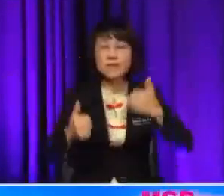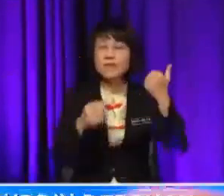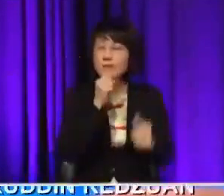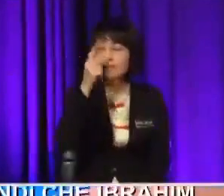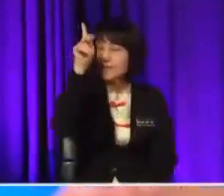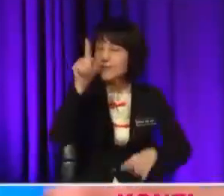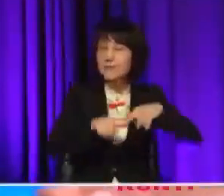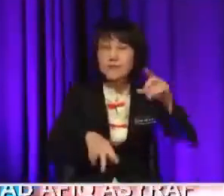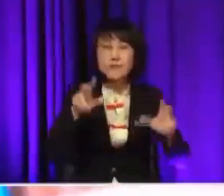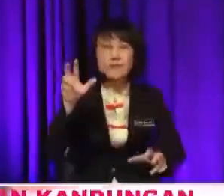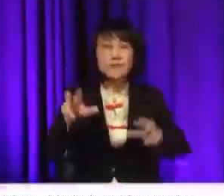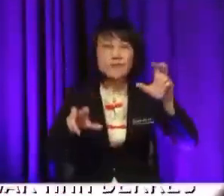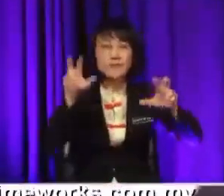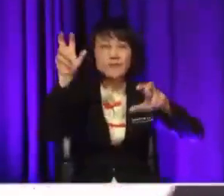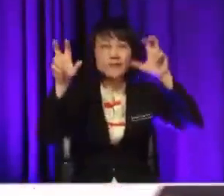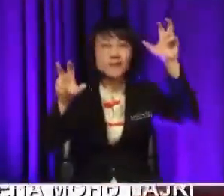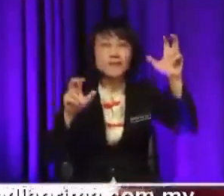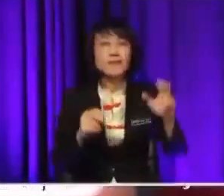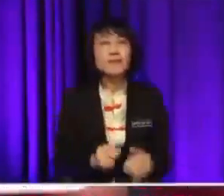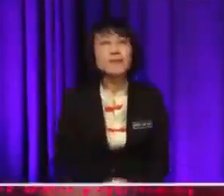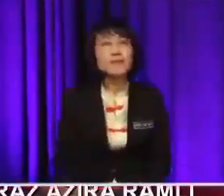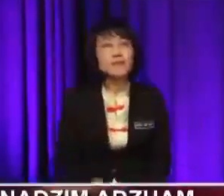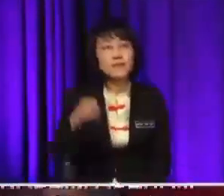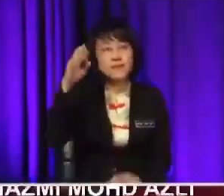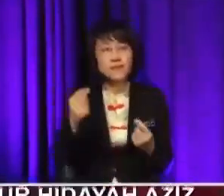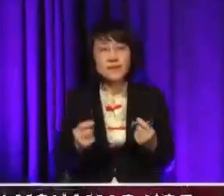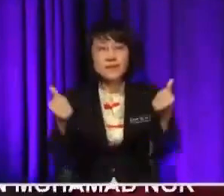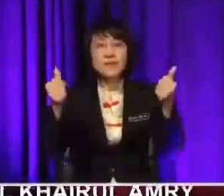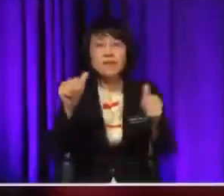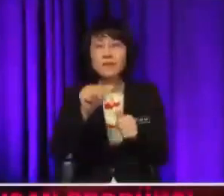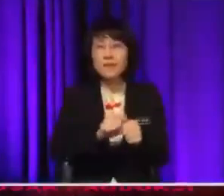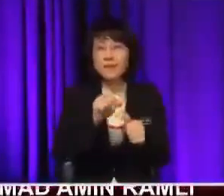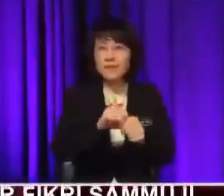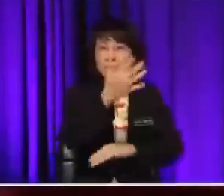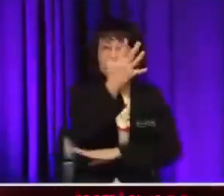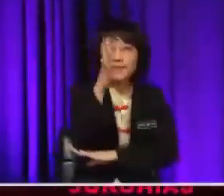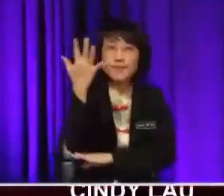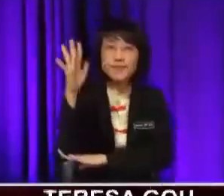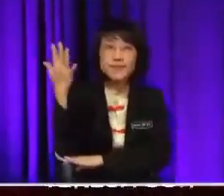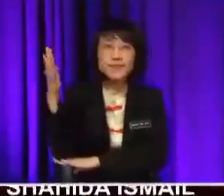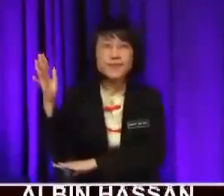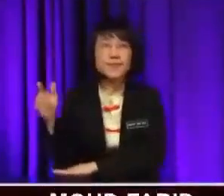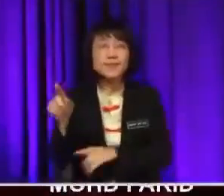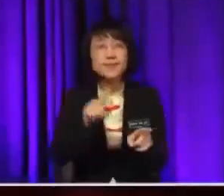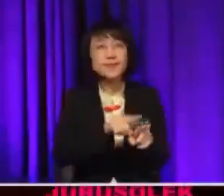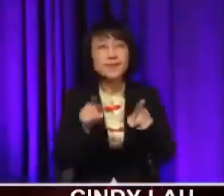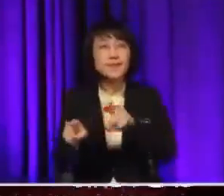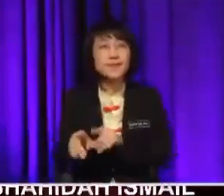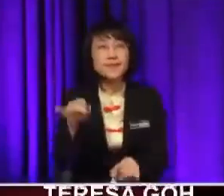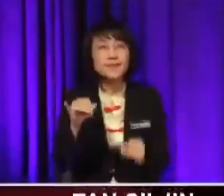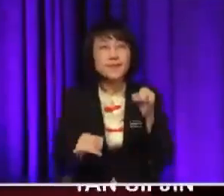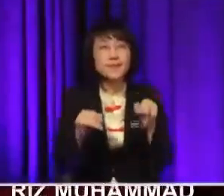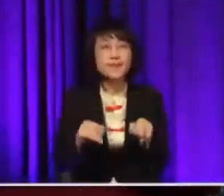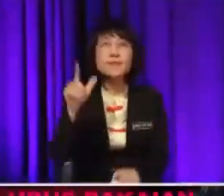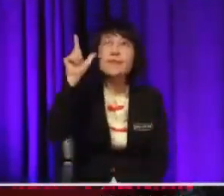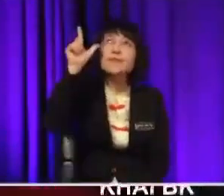climb, takes his sounding flight. He tosses about in every bare tree, as if you look up,